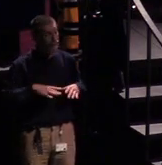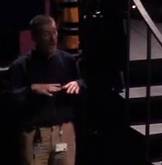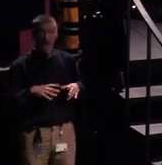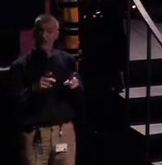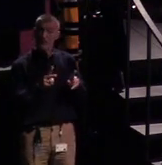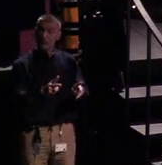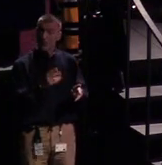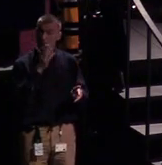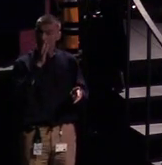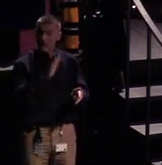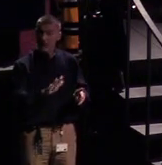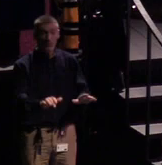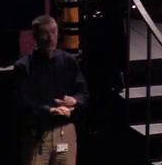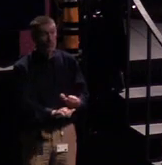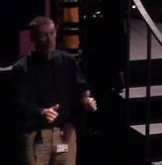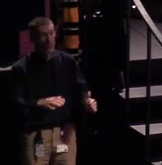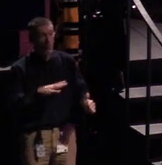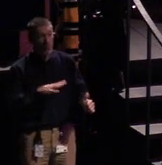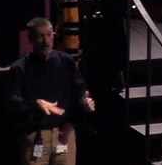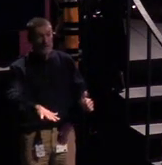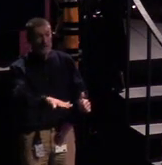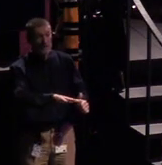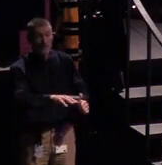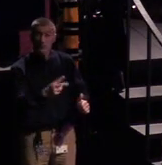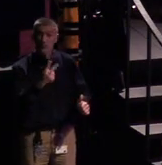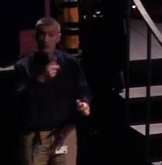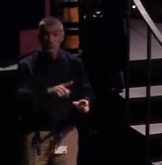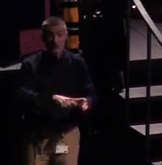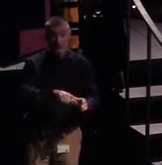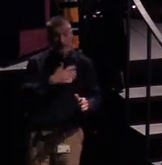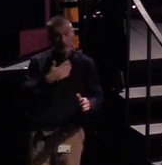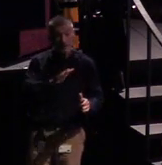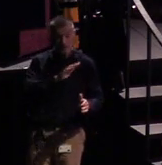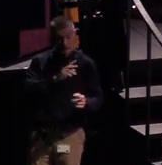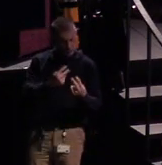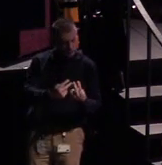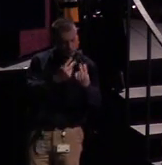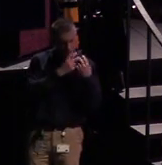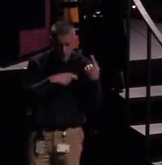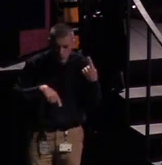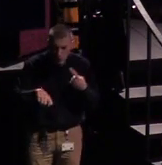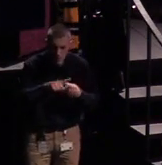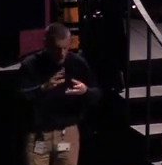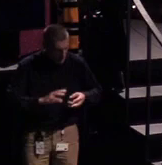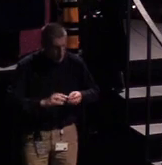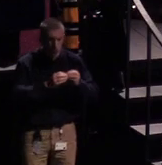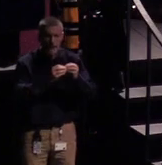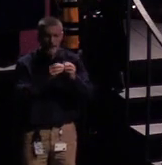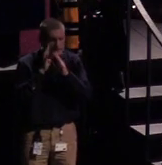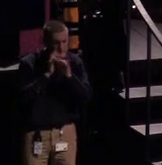over the last two years we've gone through the process of reviewing creating testing and